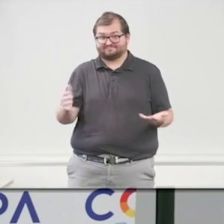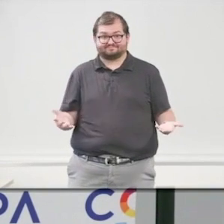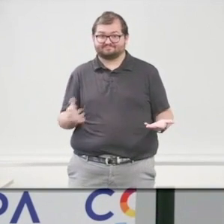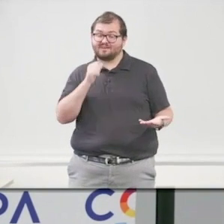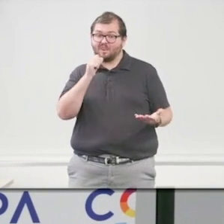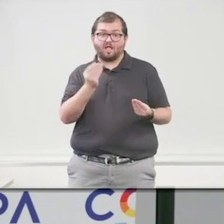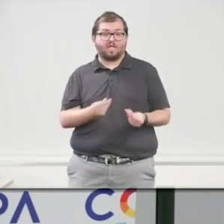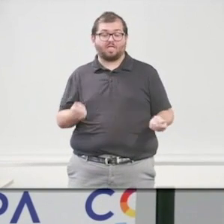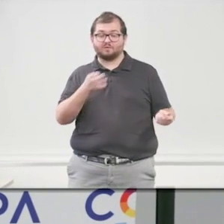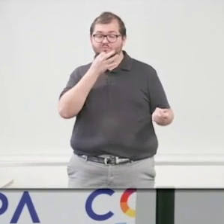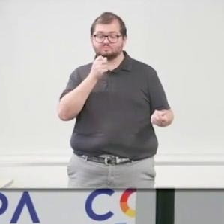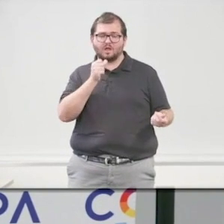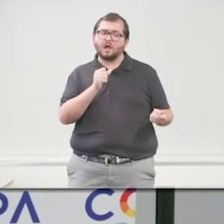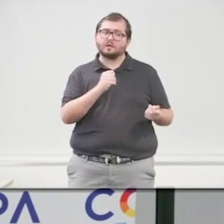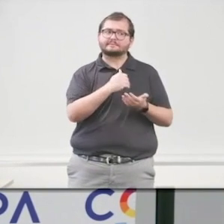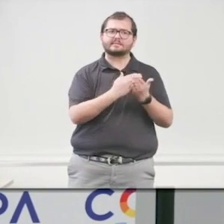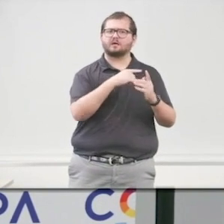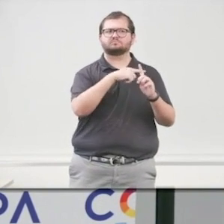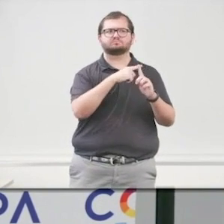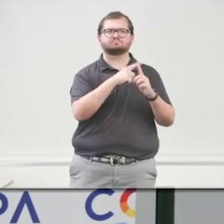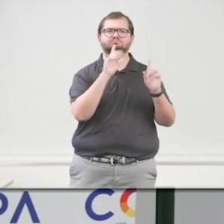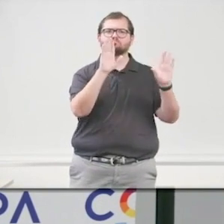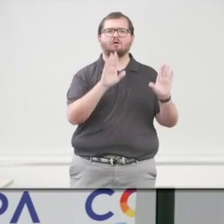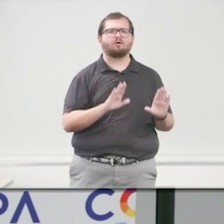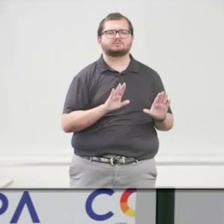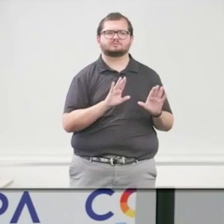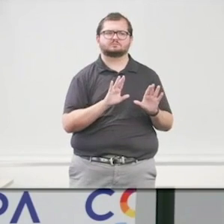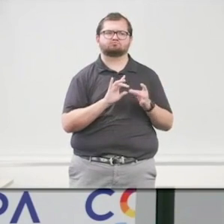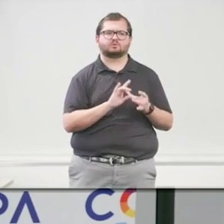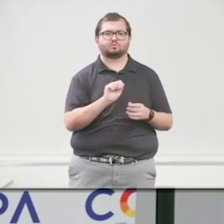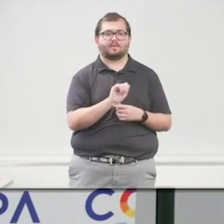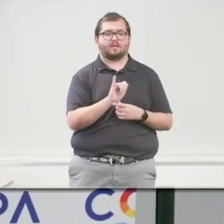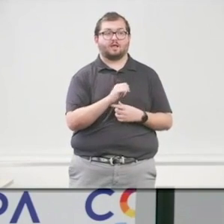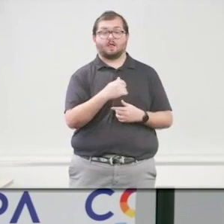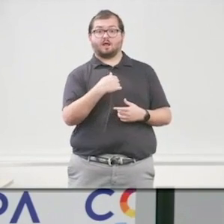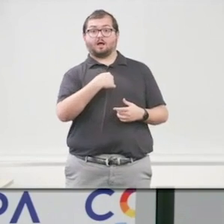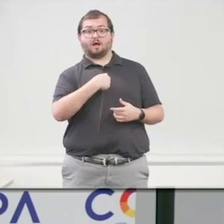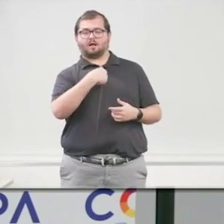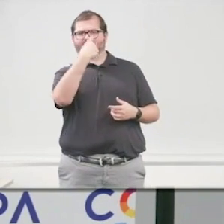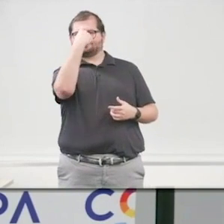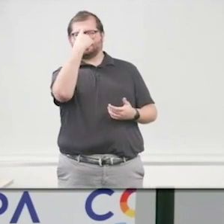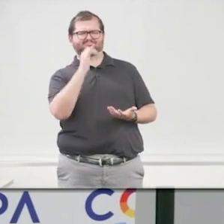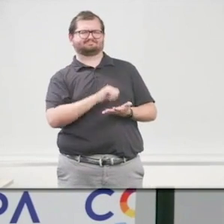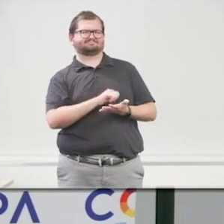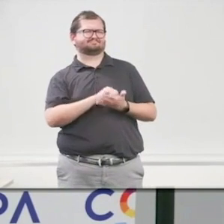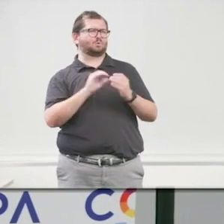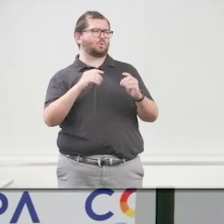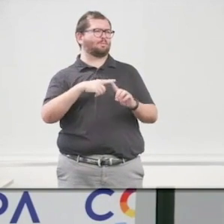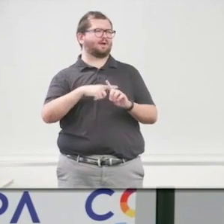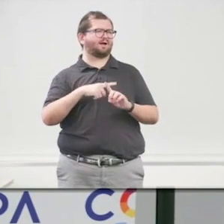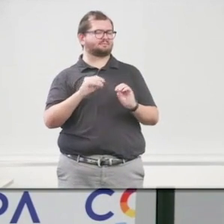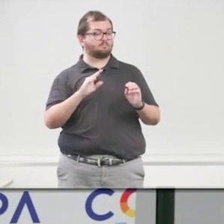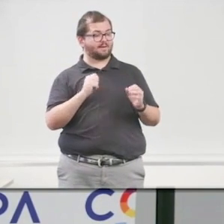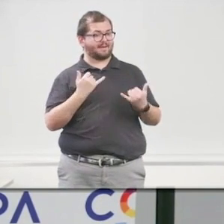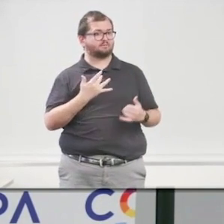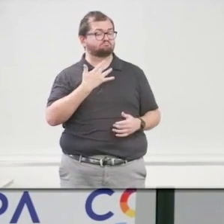wonderful things have occurred through artificial intelligence, more than I had even fathomed, is what in the past it was,